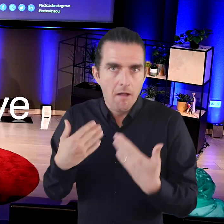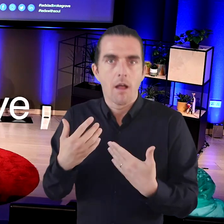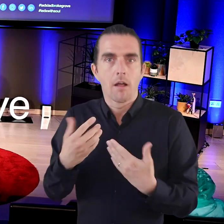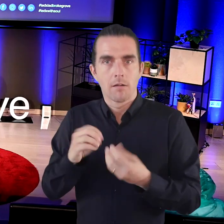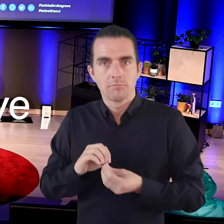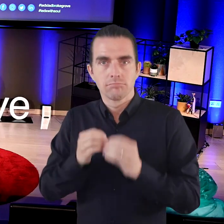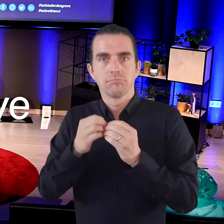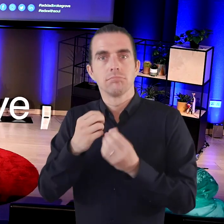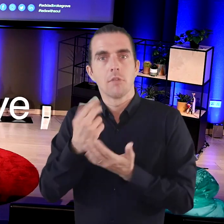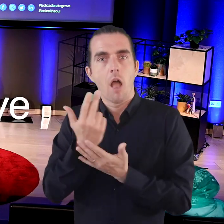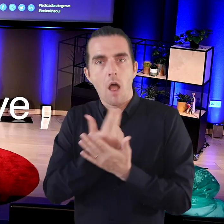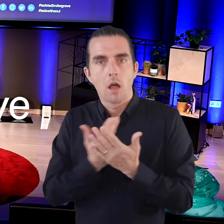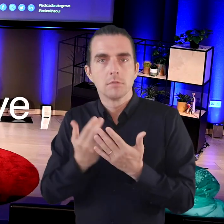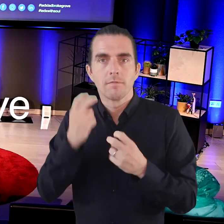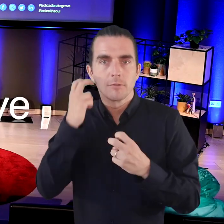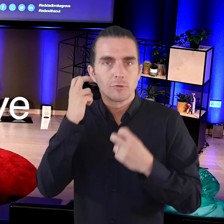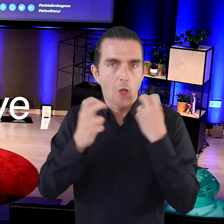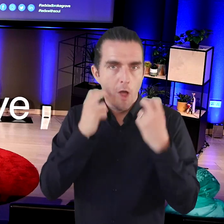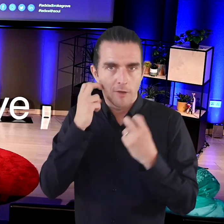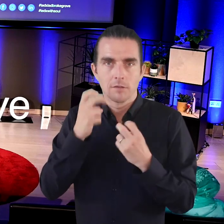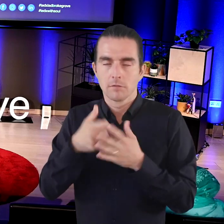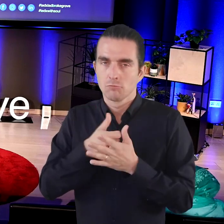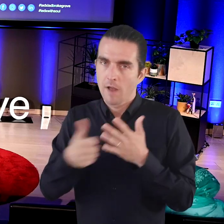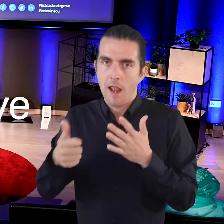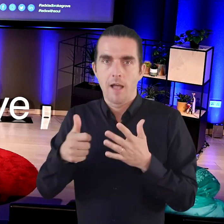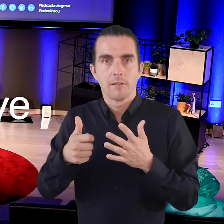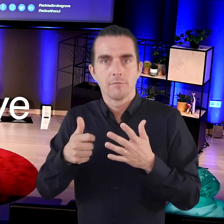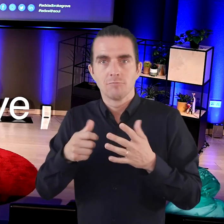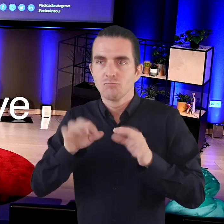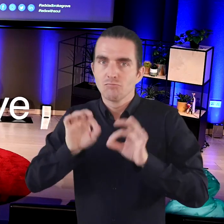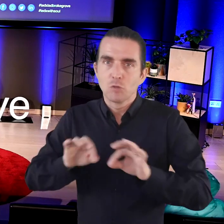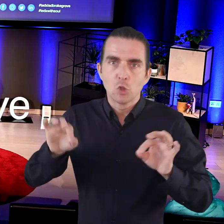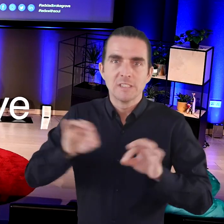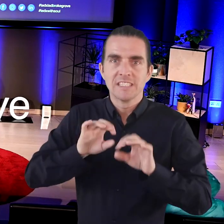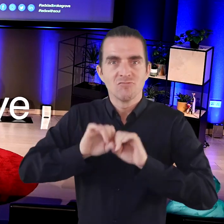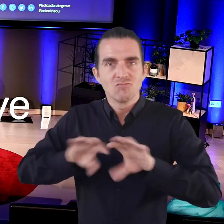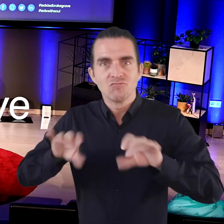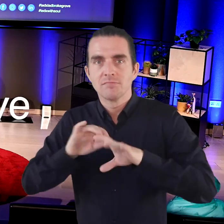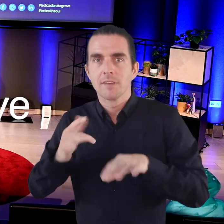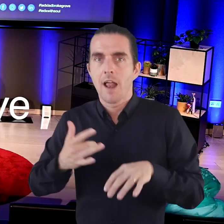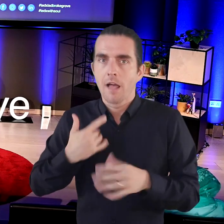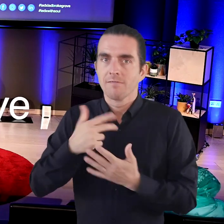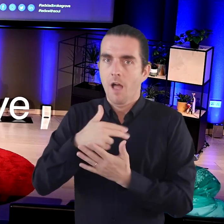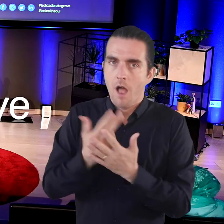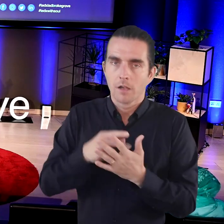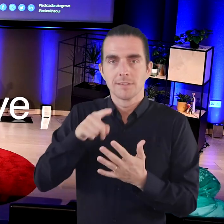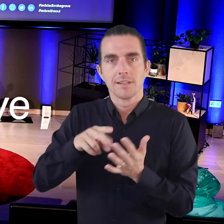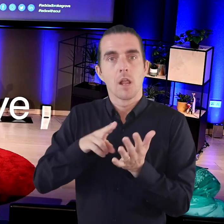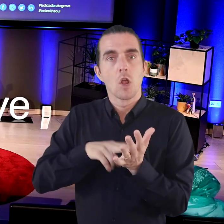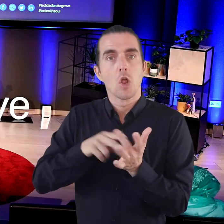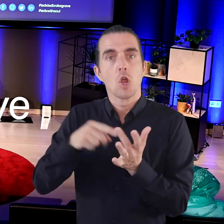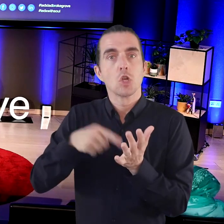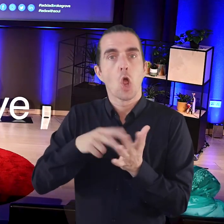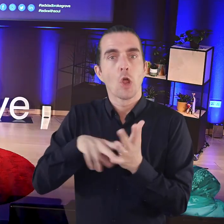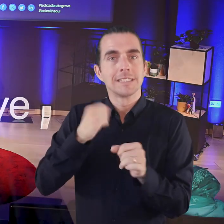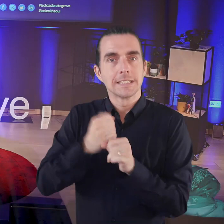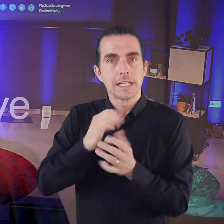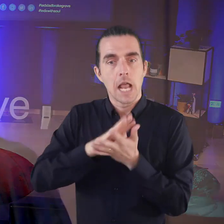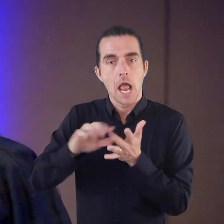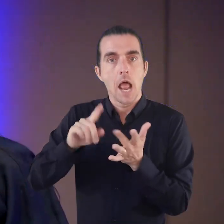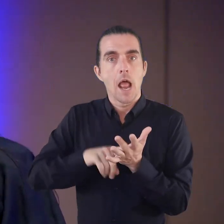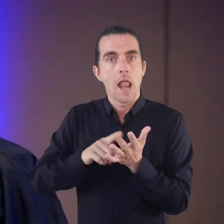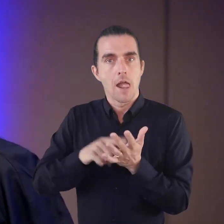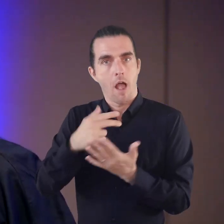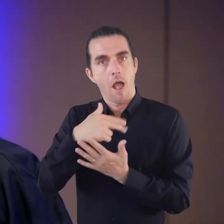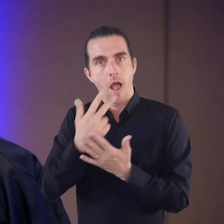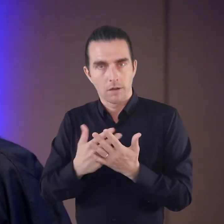They regularly hosted music and live art at the Notting Hill Arts Club. Chad the DJ, King the artist, sold